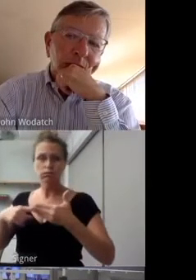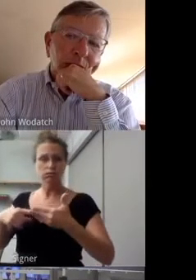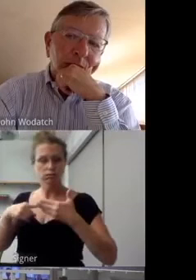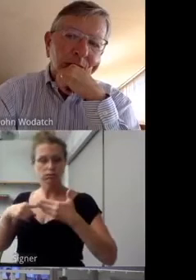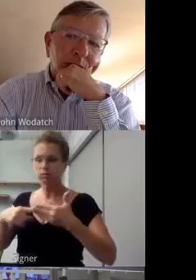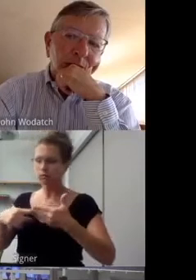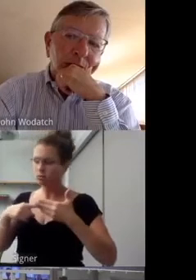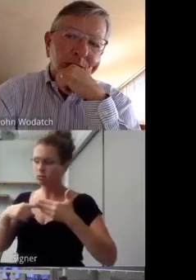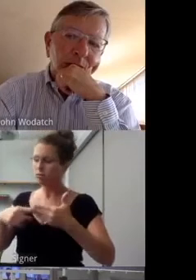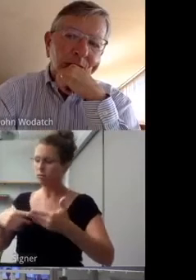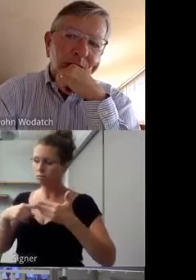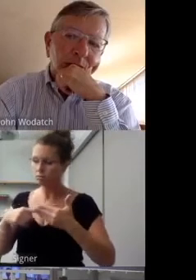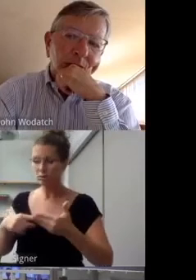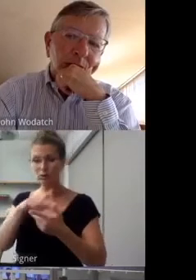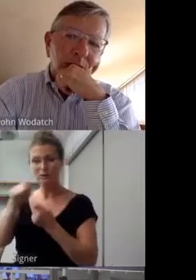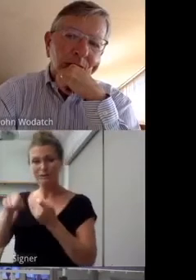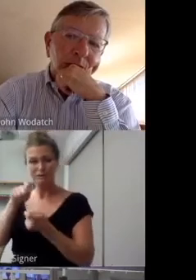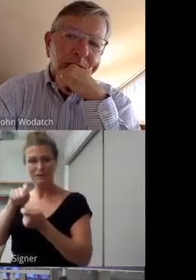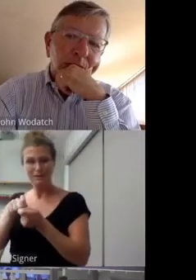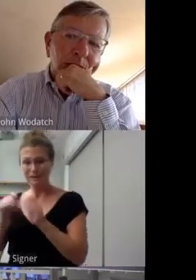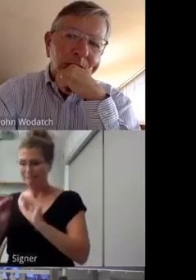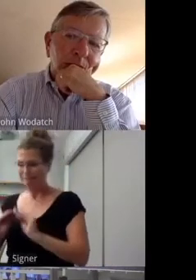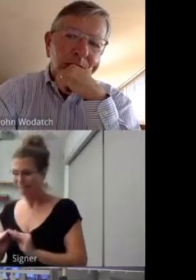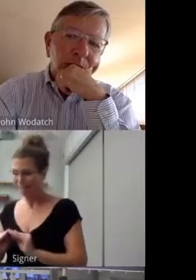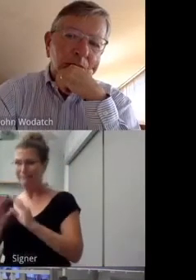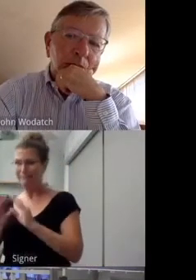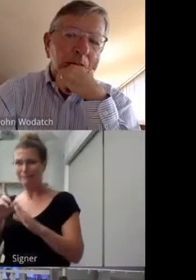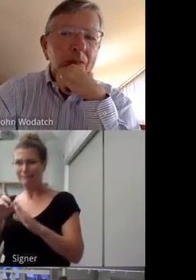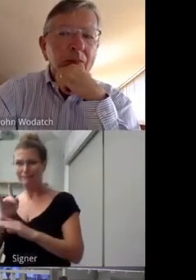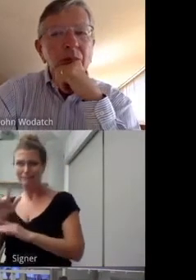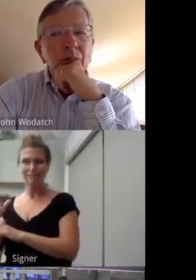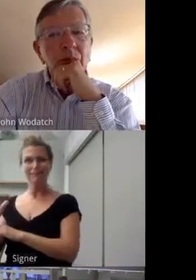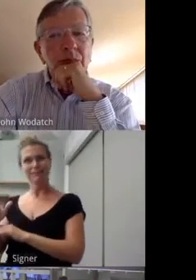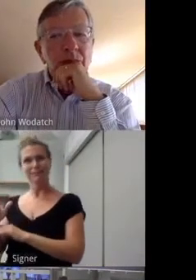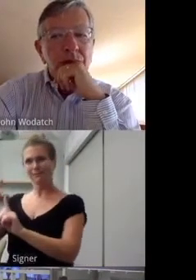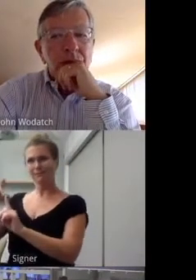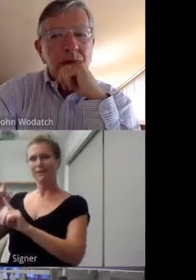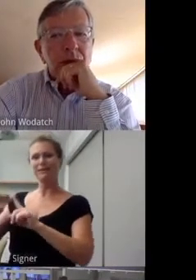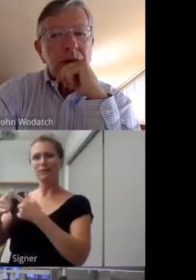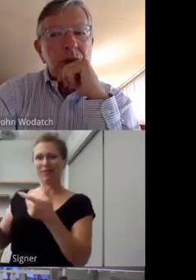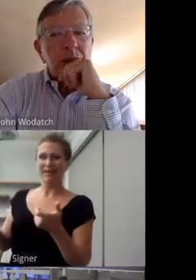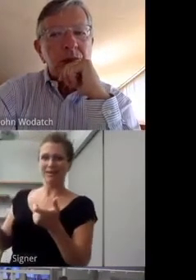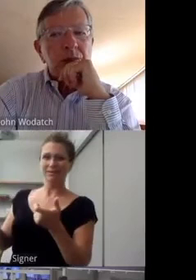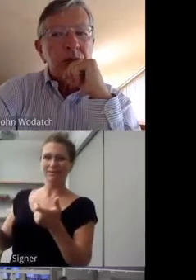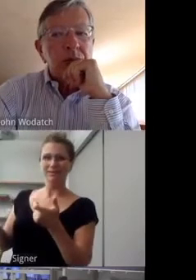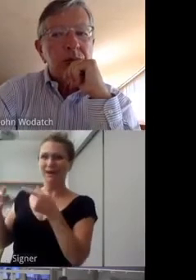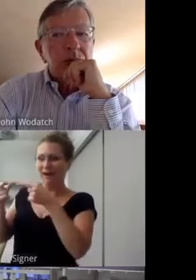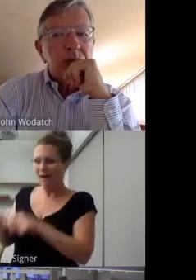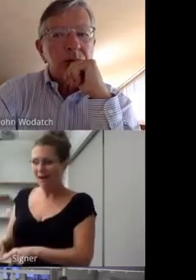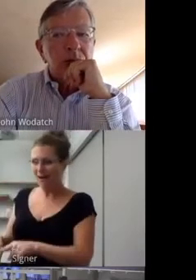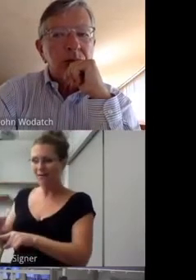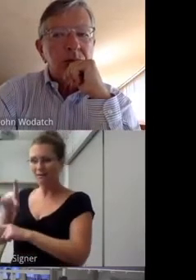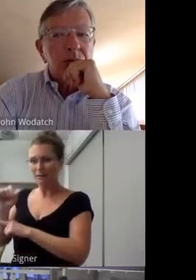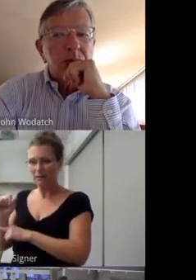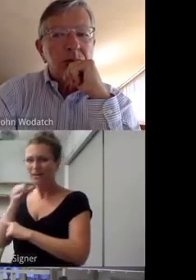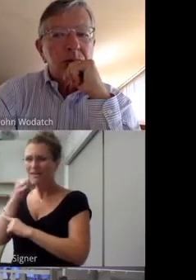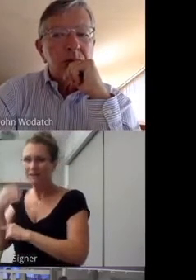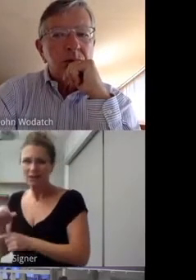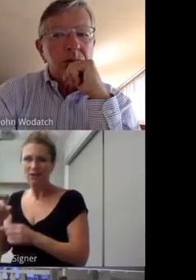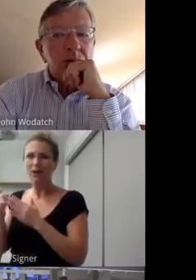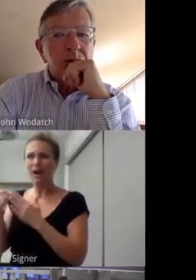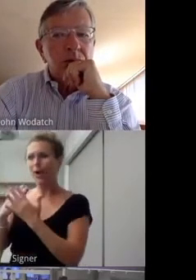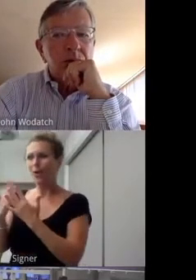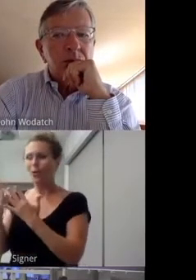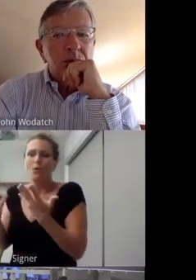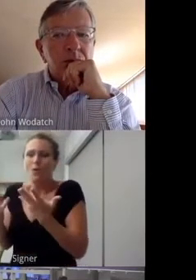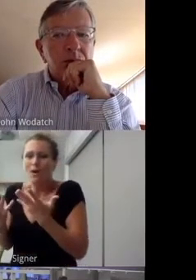intimate detail the specific impairments, the specific range of severity of impairments, the longitudinality, whether